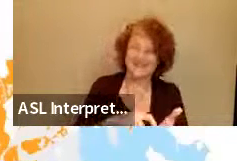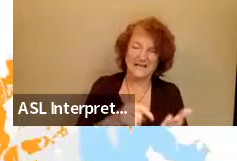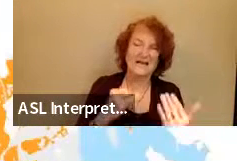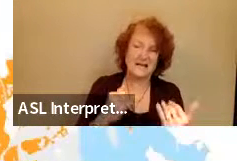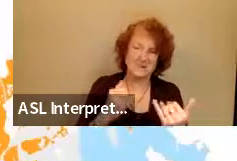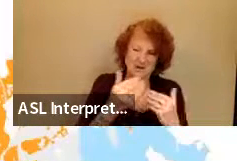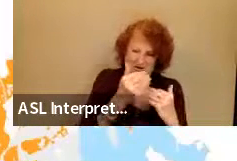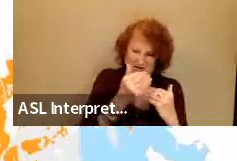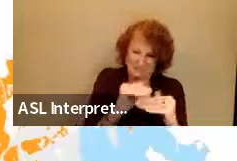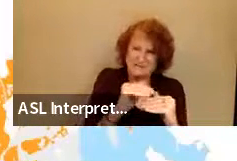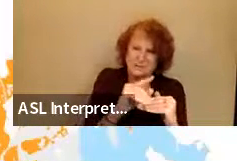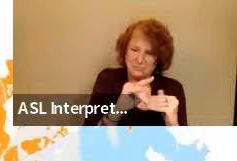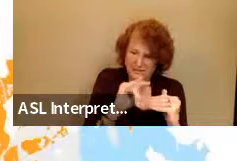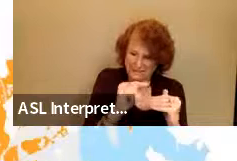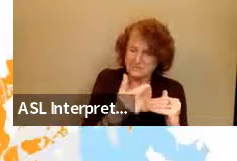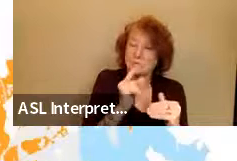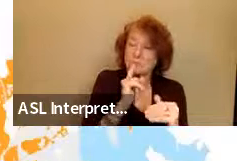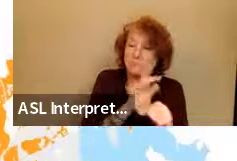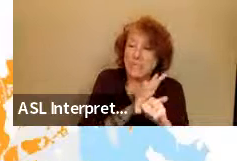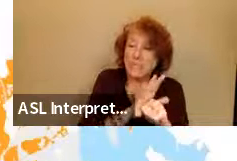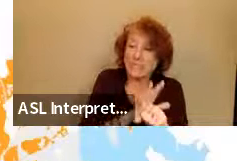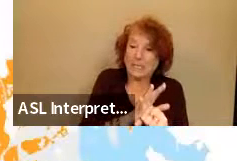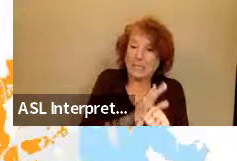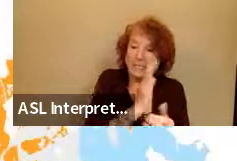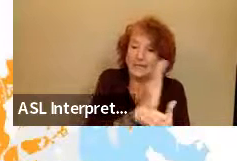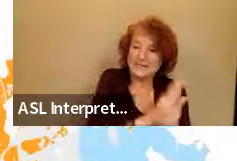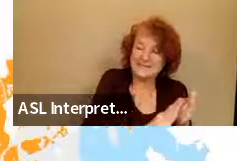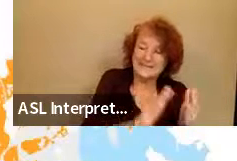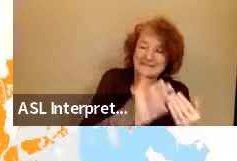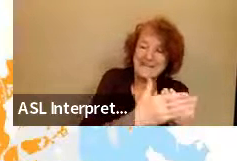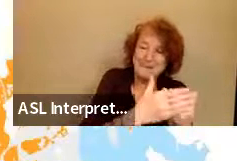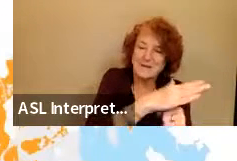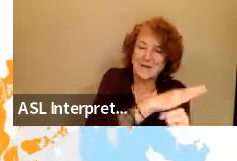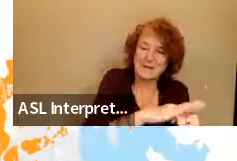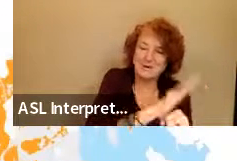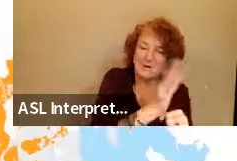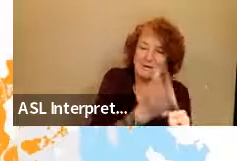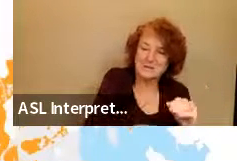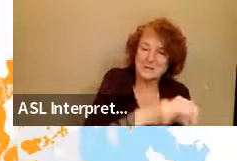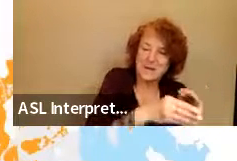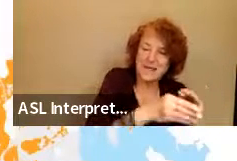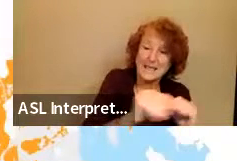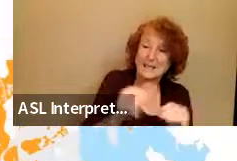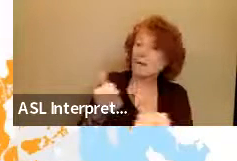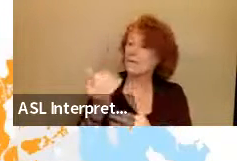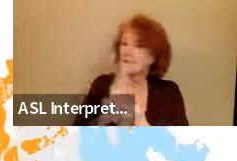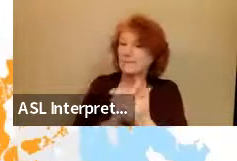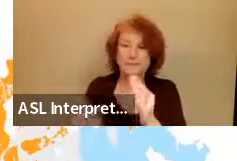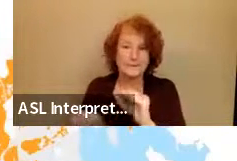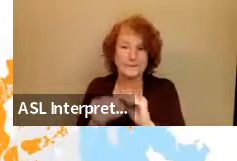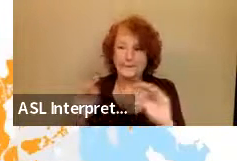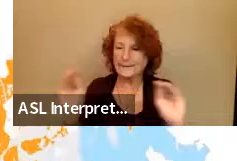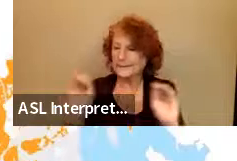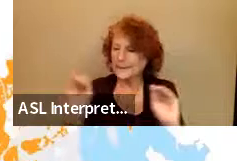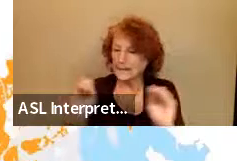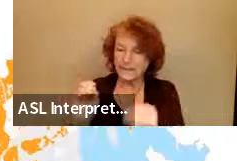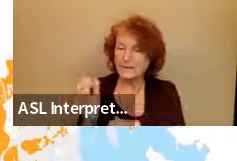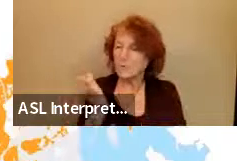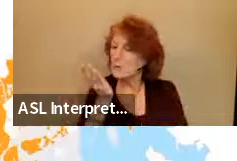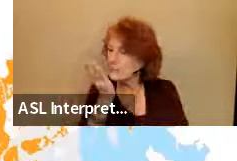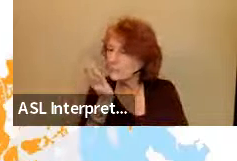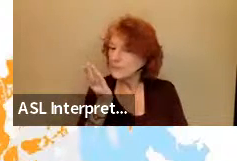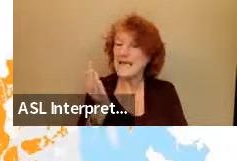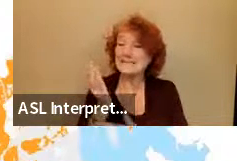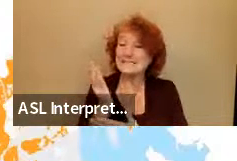some neighborhoods to produce housing, while other parts of the city have added little to no housing, and in some cases have actually